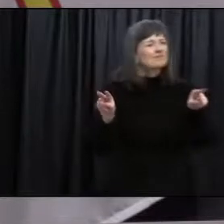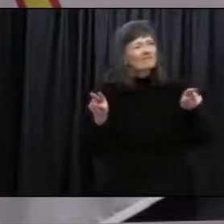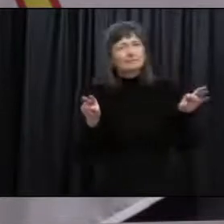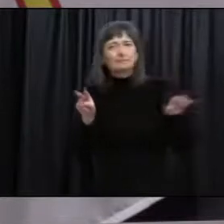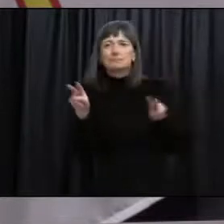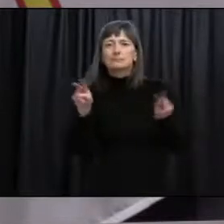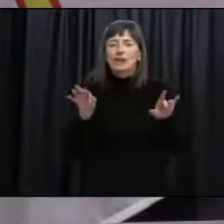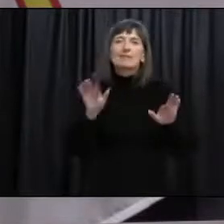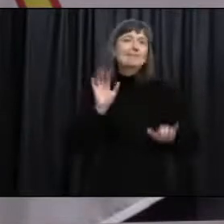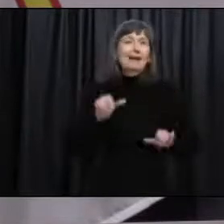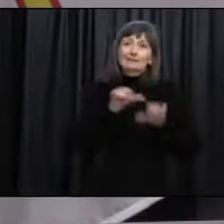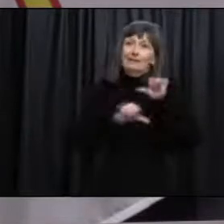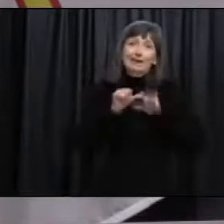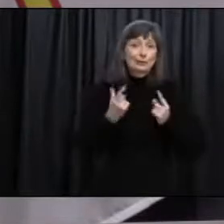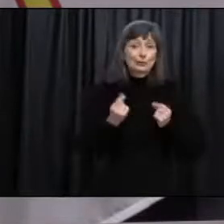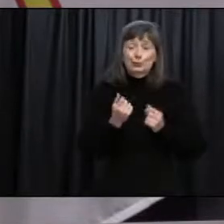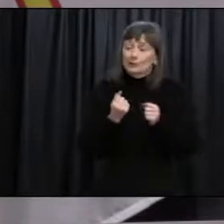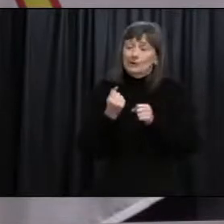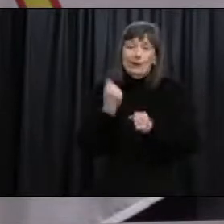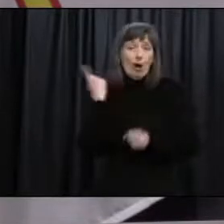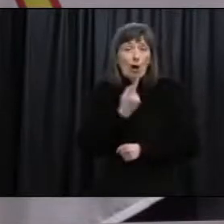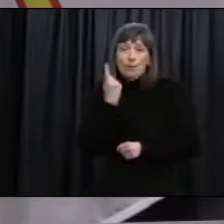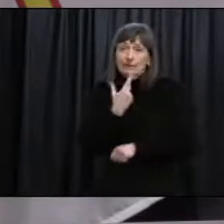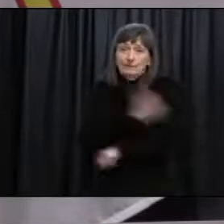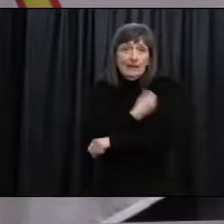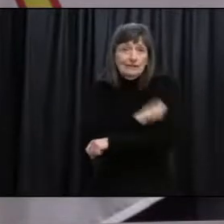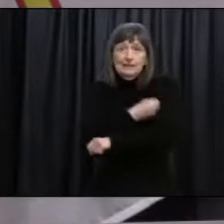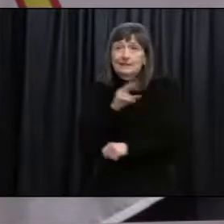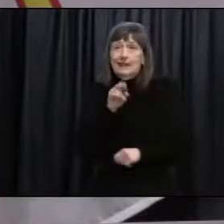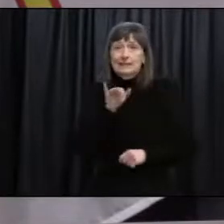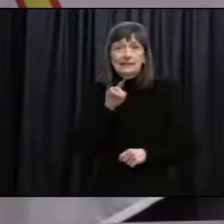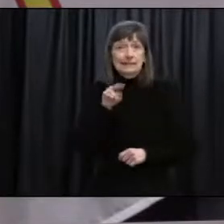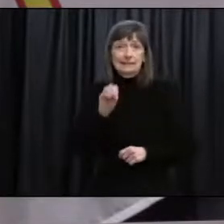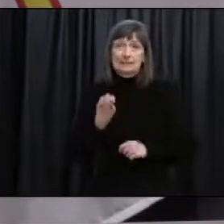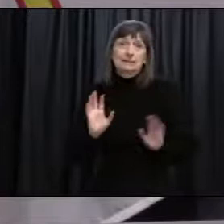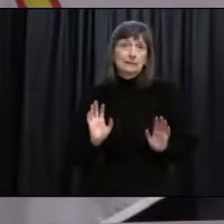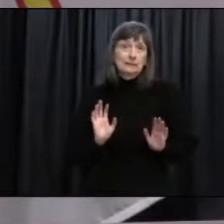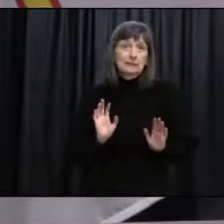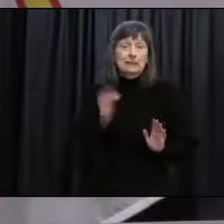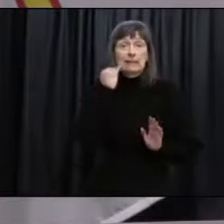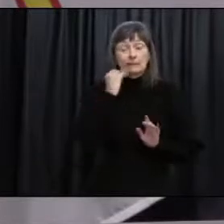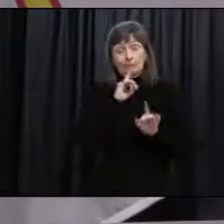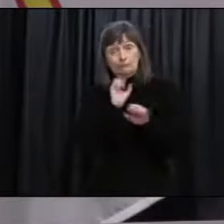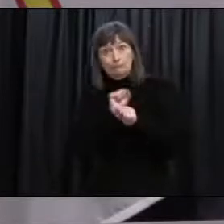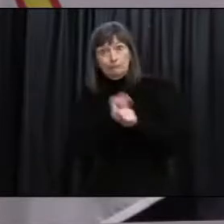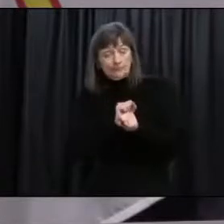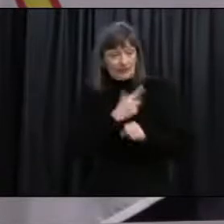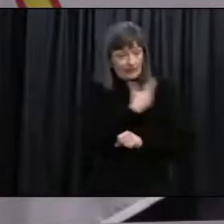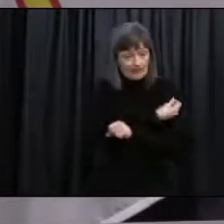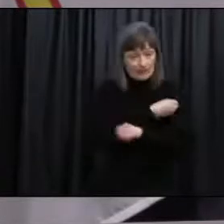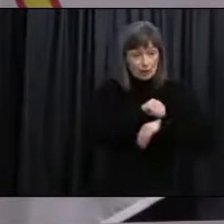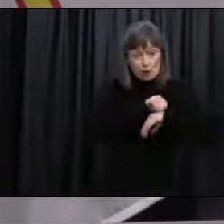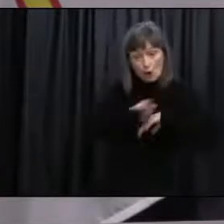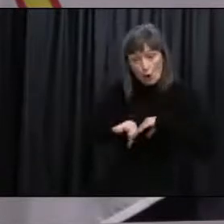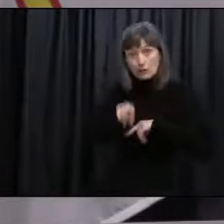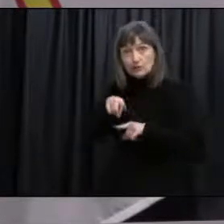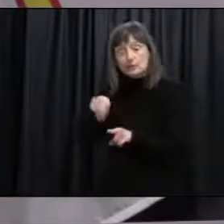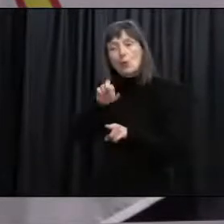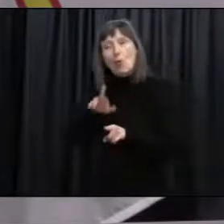decide if they are indeed related to vaccination or if there's another plausible